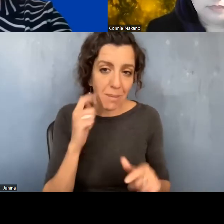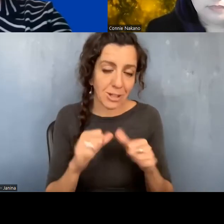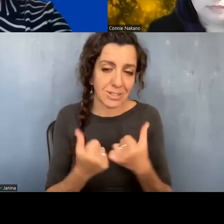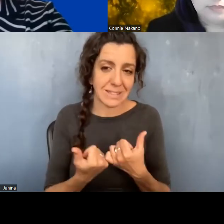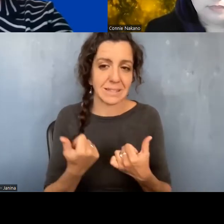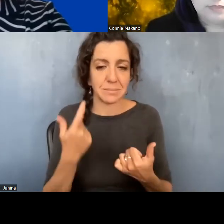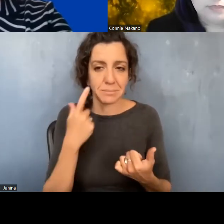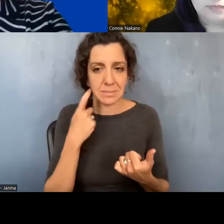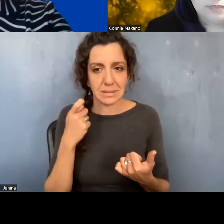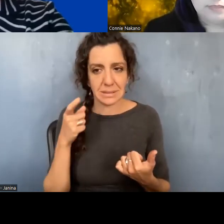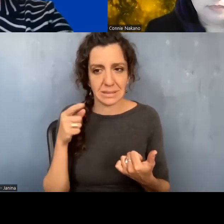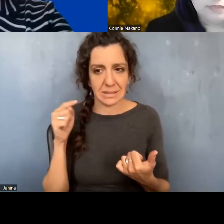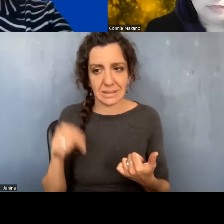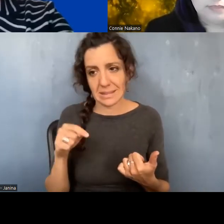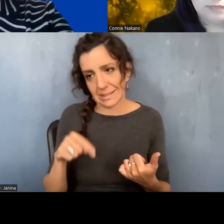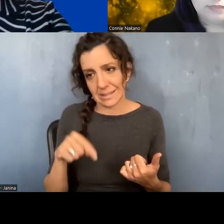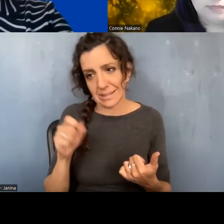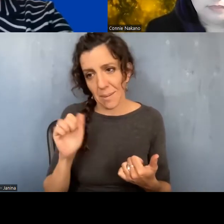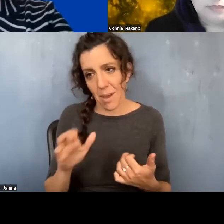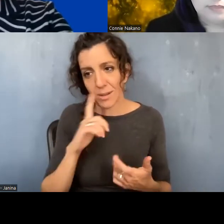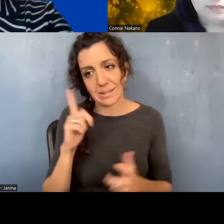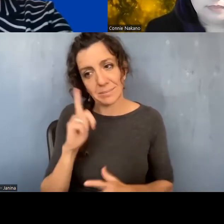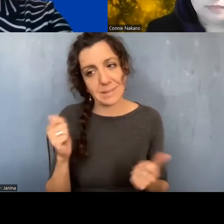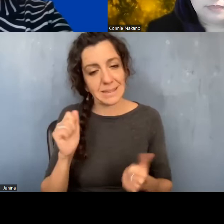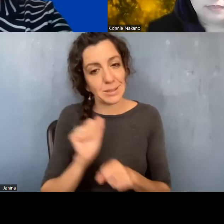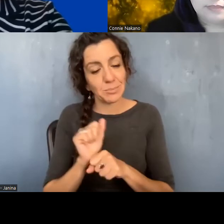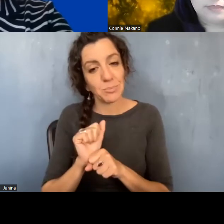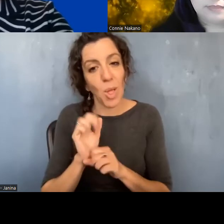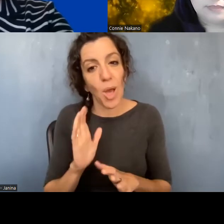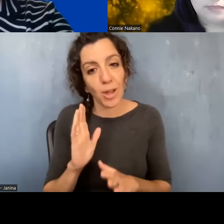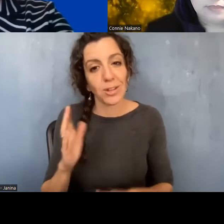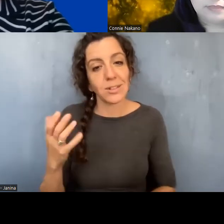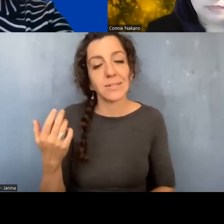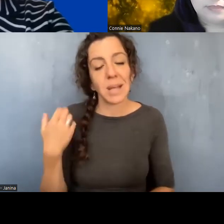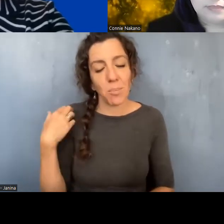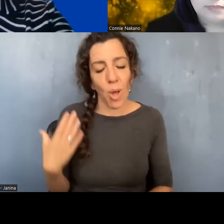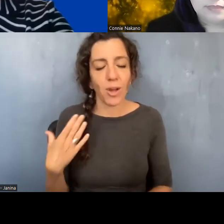town's largest employer. They may have picked that metaphor up and